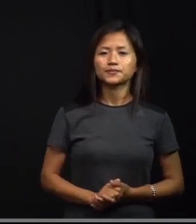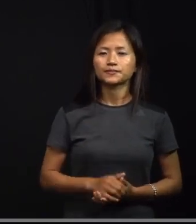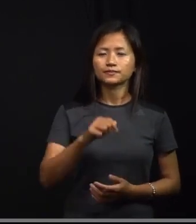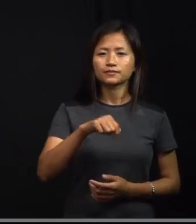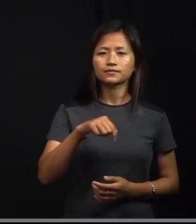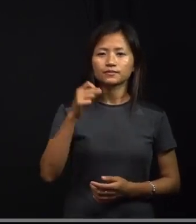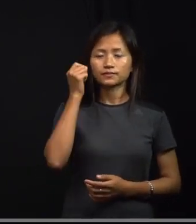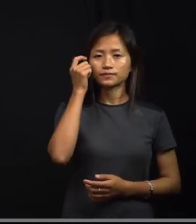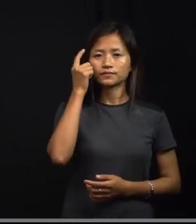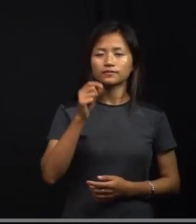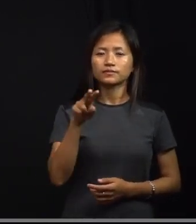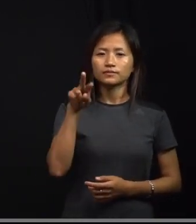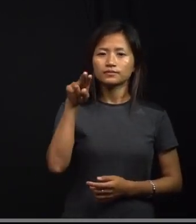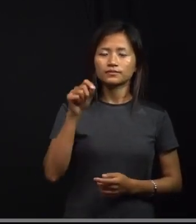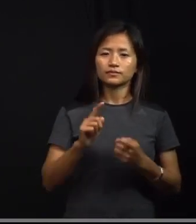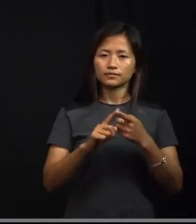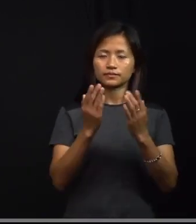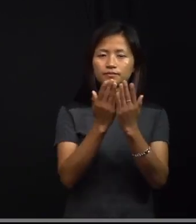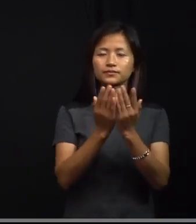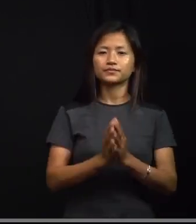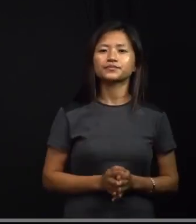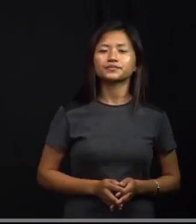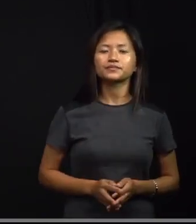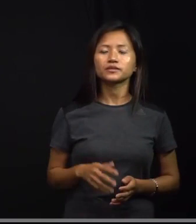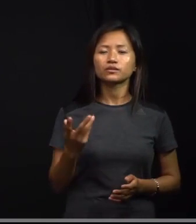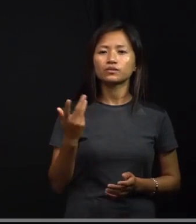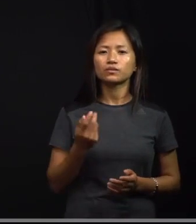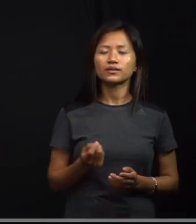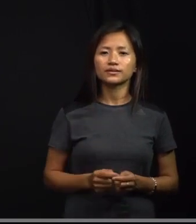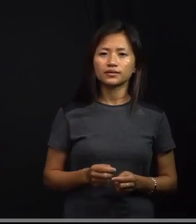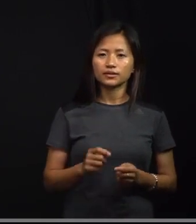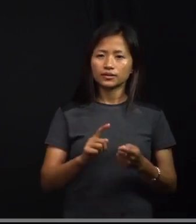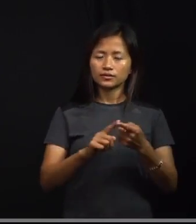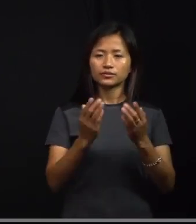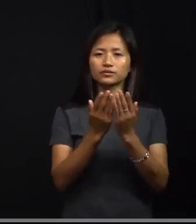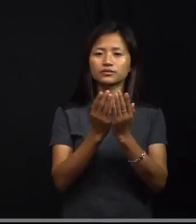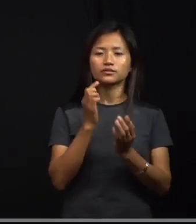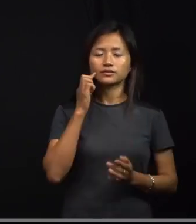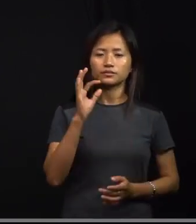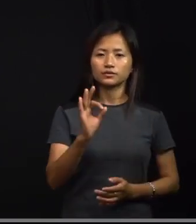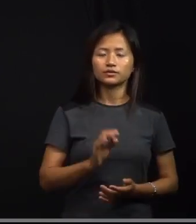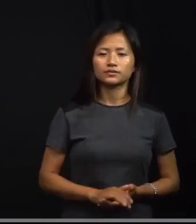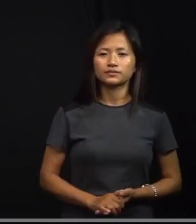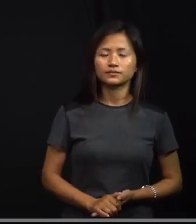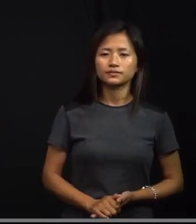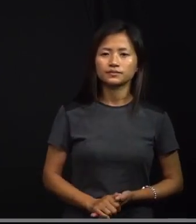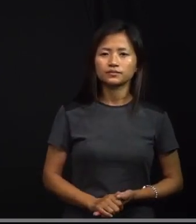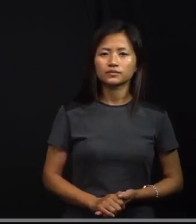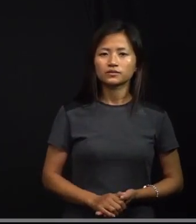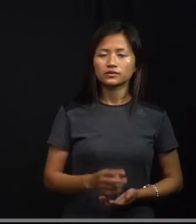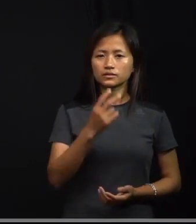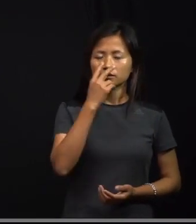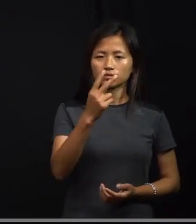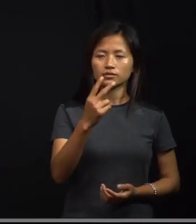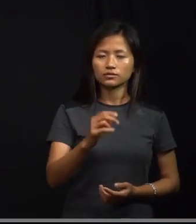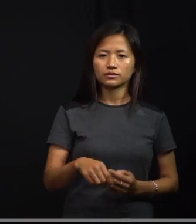now you have understood about the meaning of education and why education is important. Okay, so when you look into